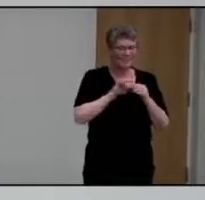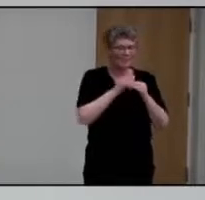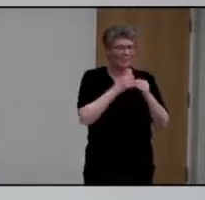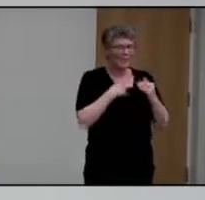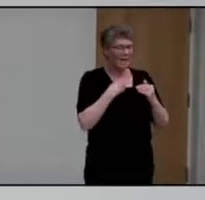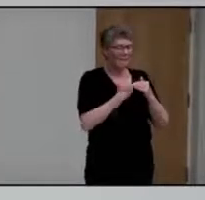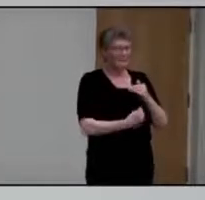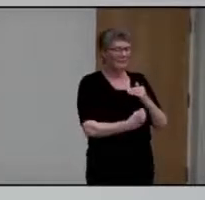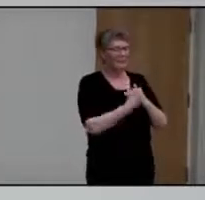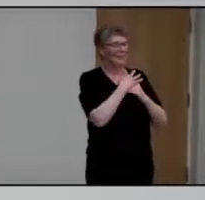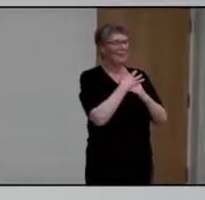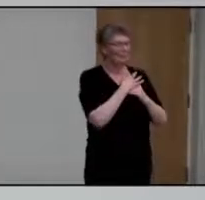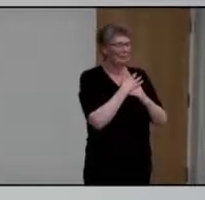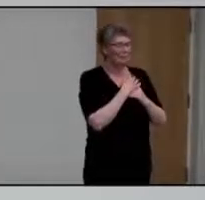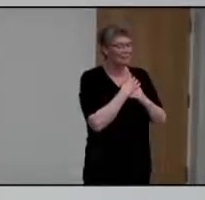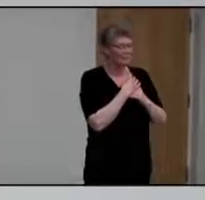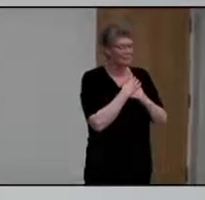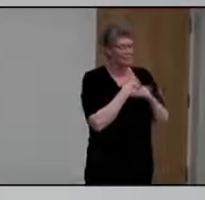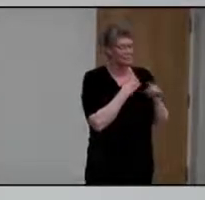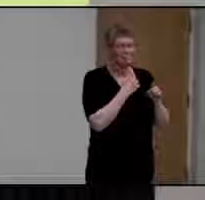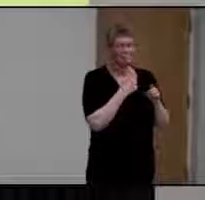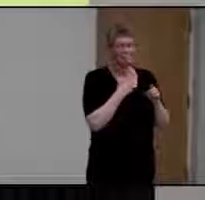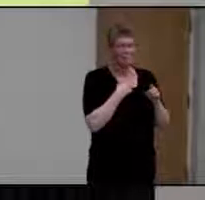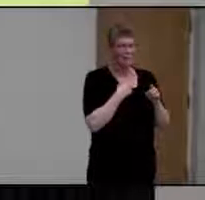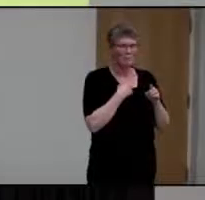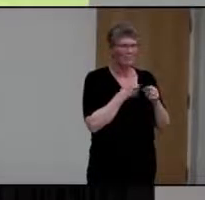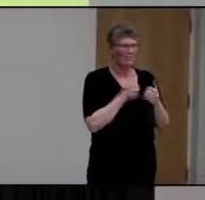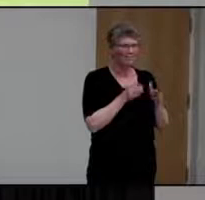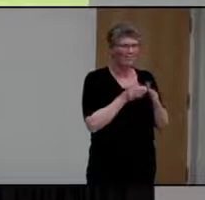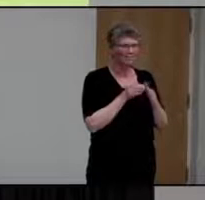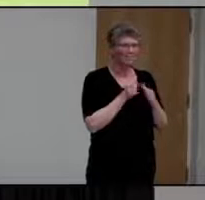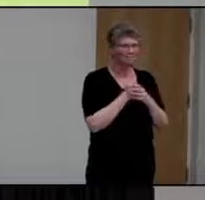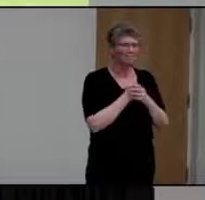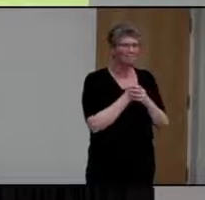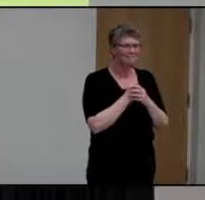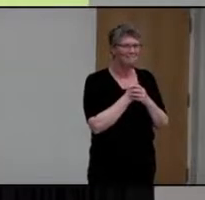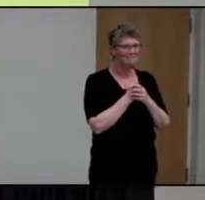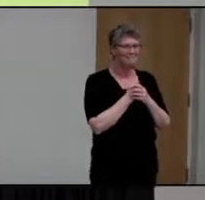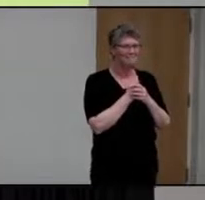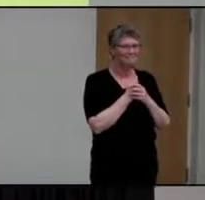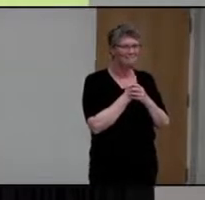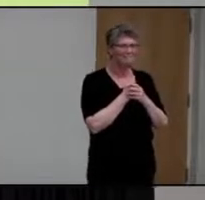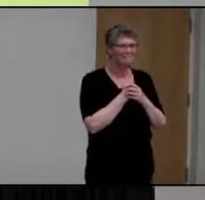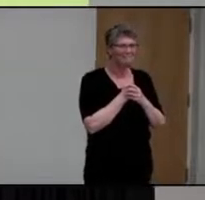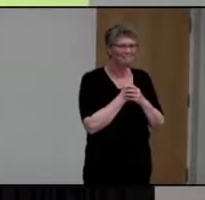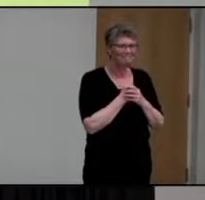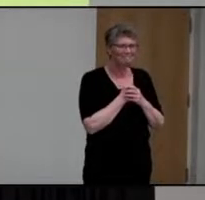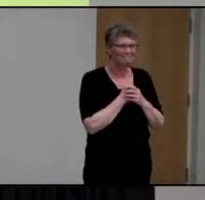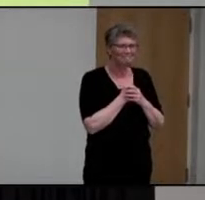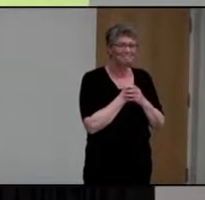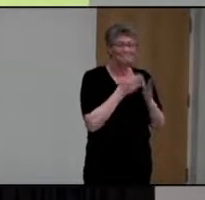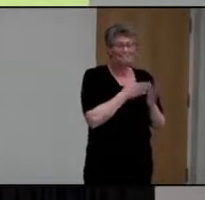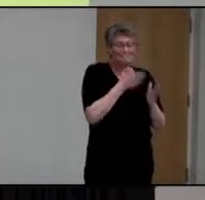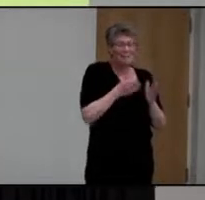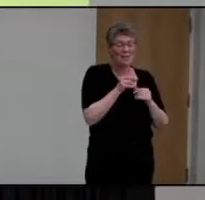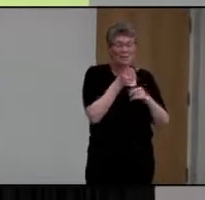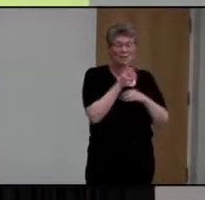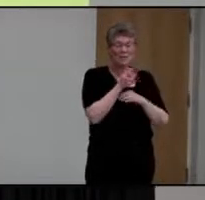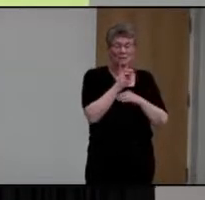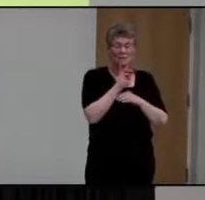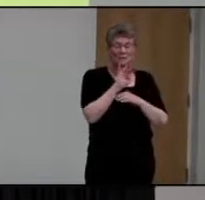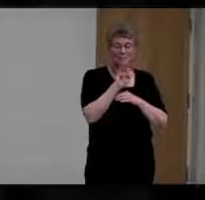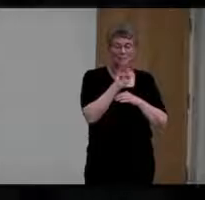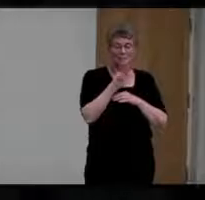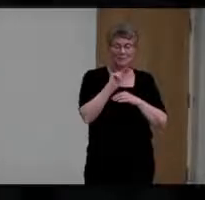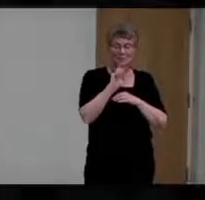then when, and the rest is history. Love it. Dr. Mitchell, what does AI mean for you? For me,